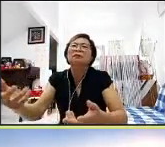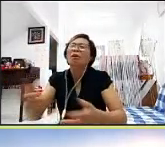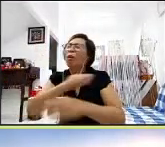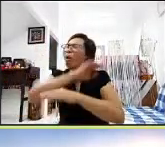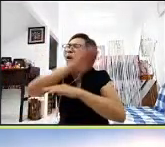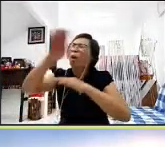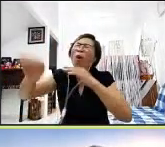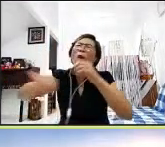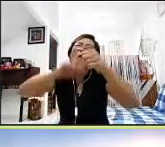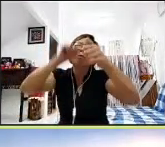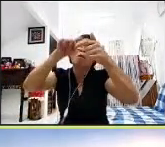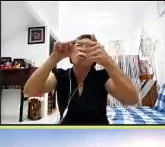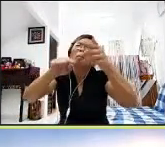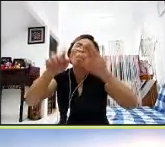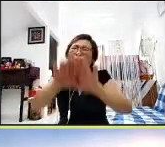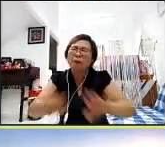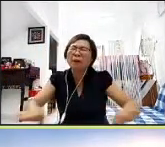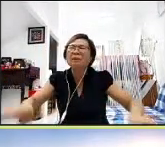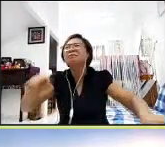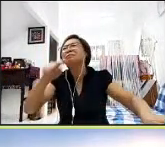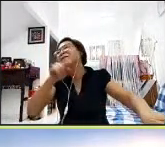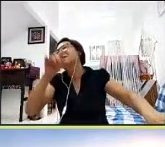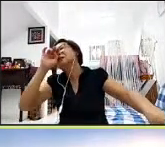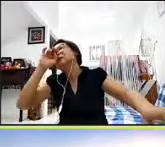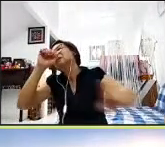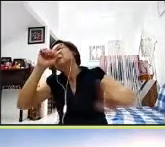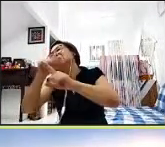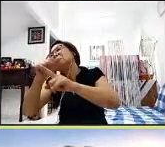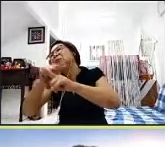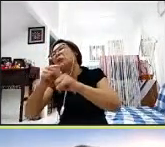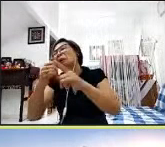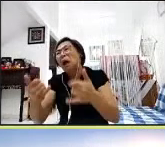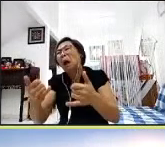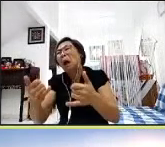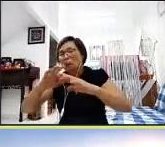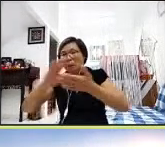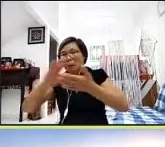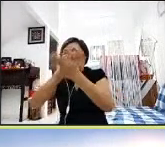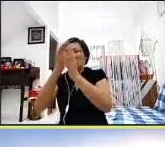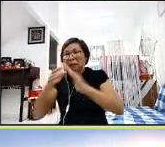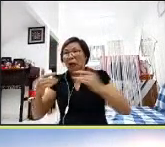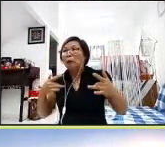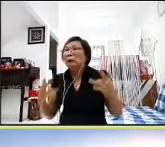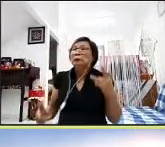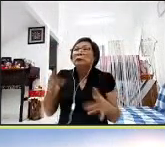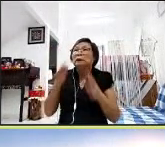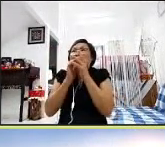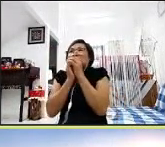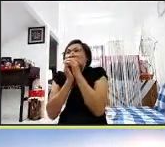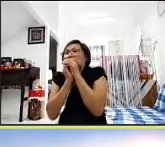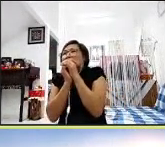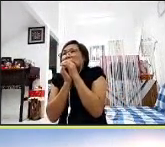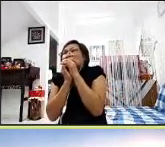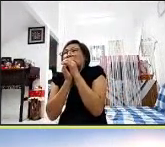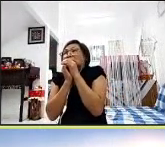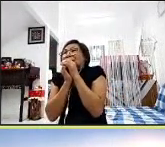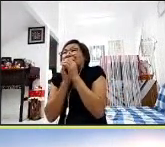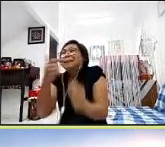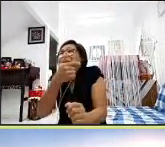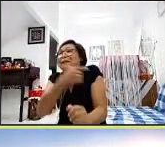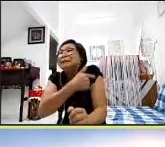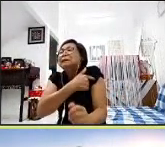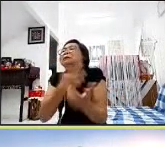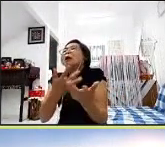this sort of news increase our anxiety about the vaccines. So I think